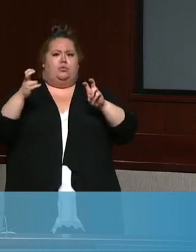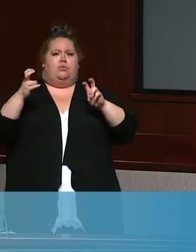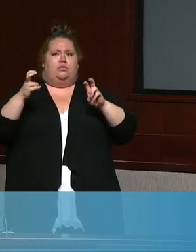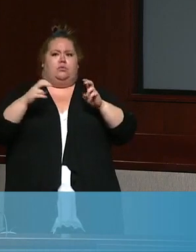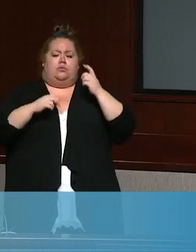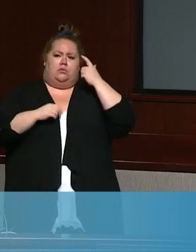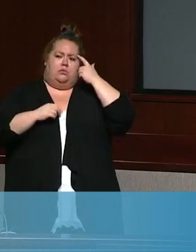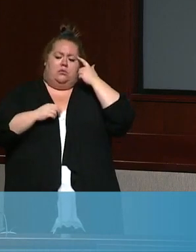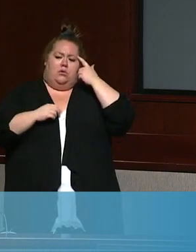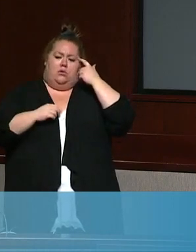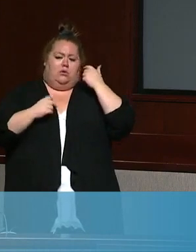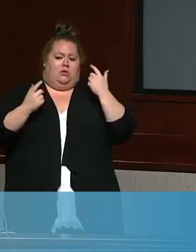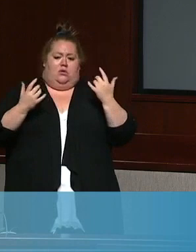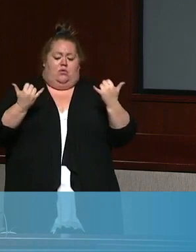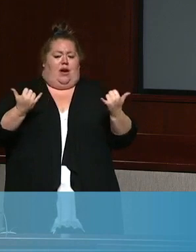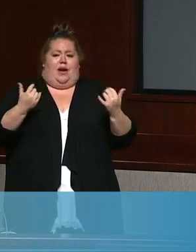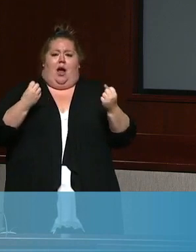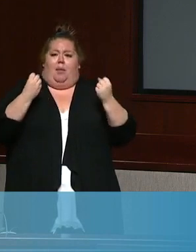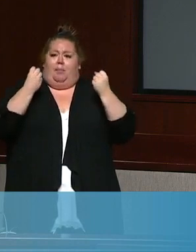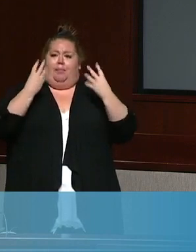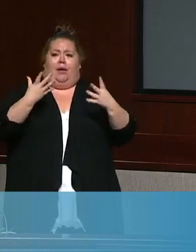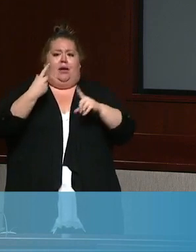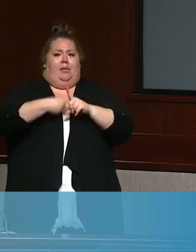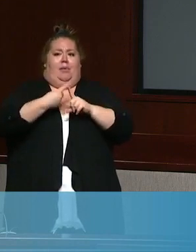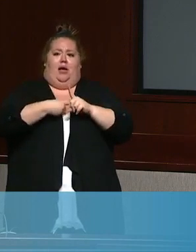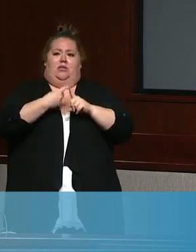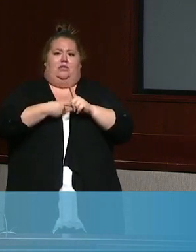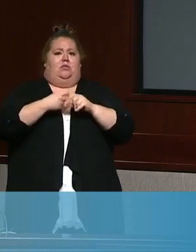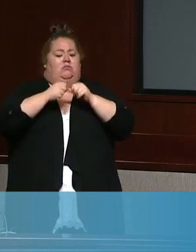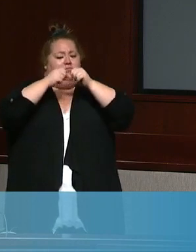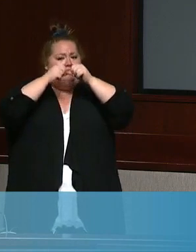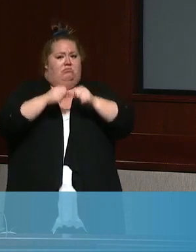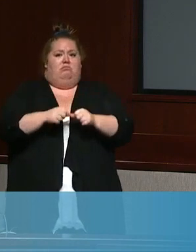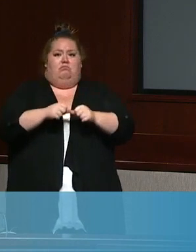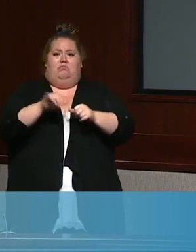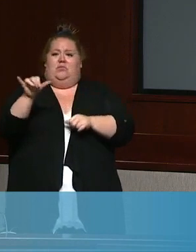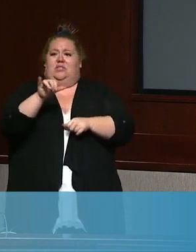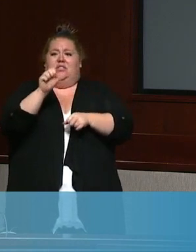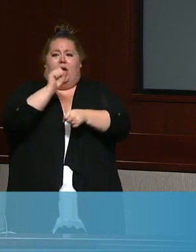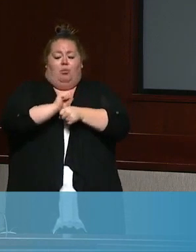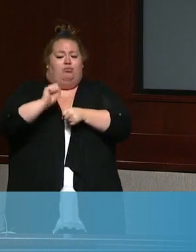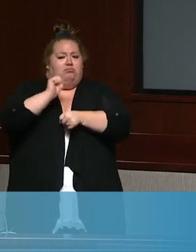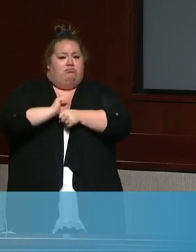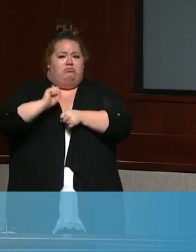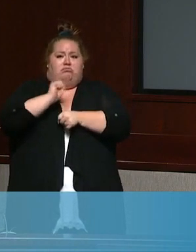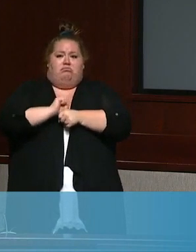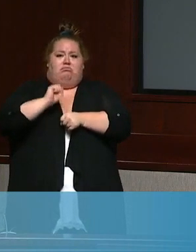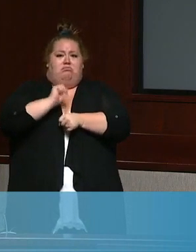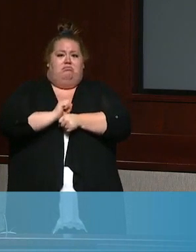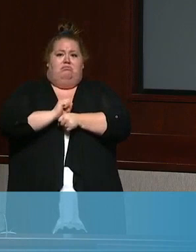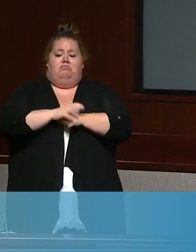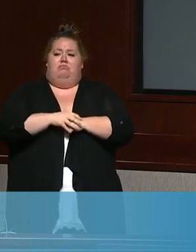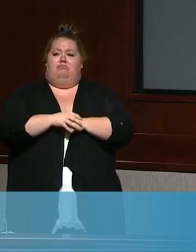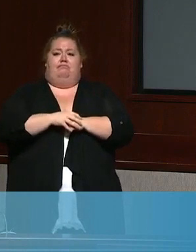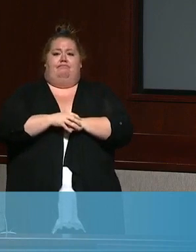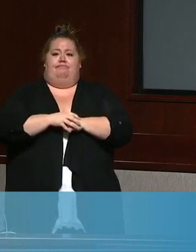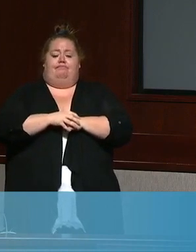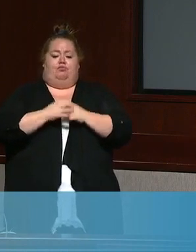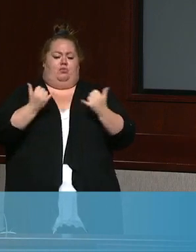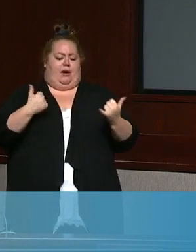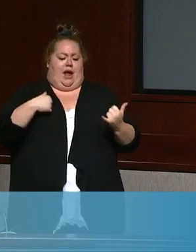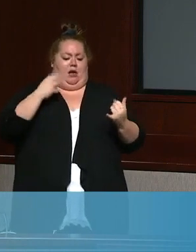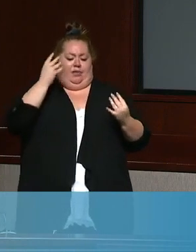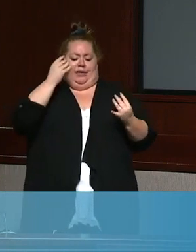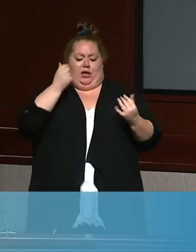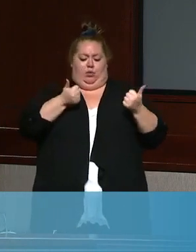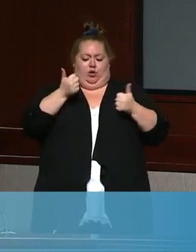this work for months now. But I can't think of a county who is